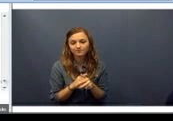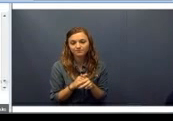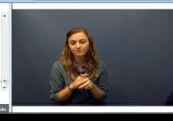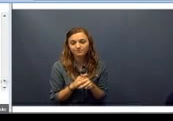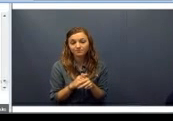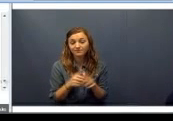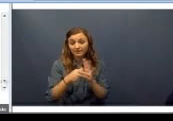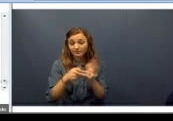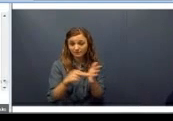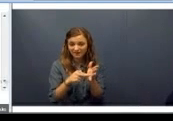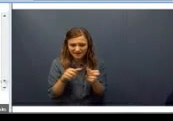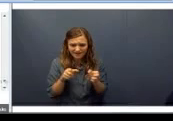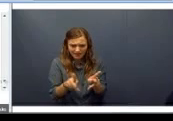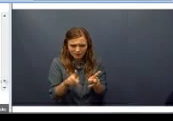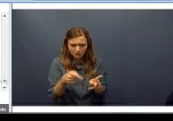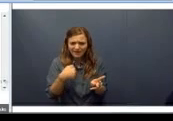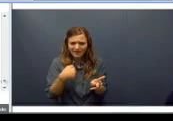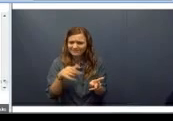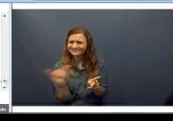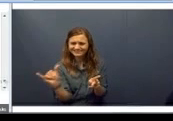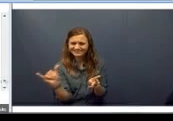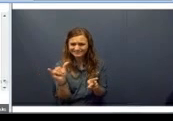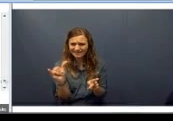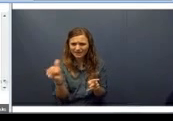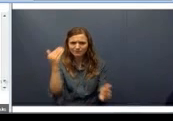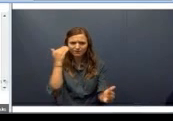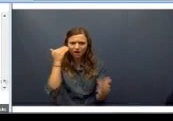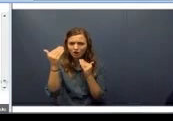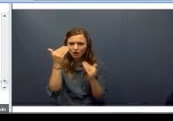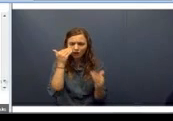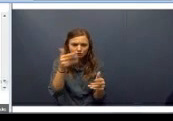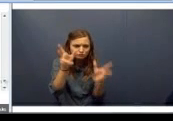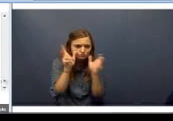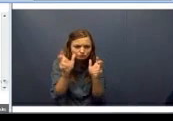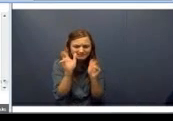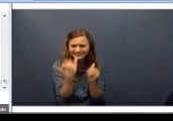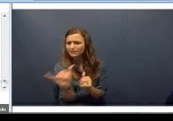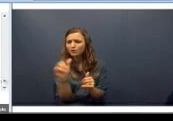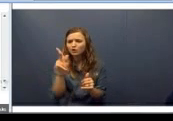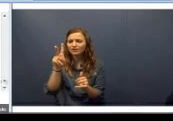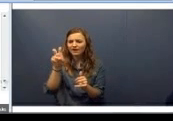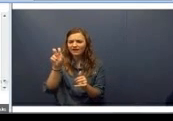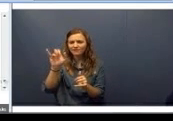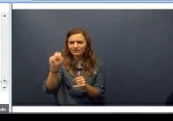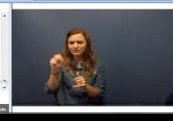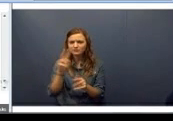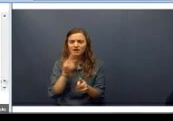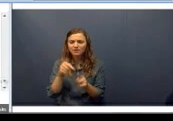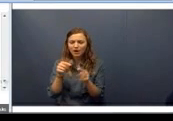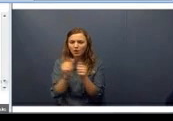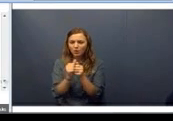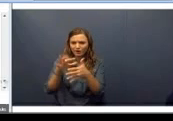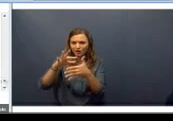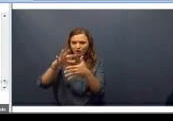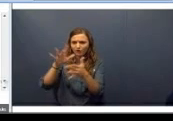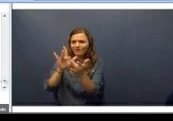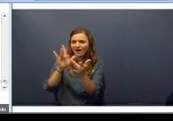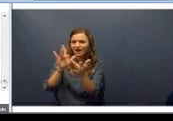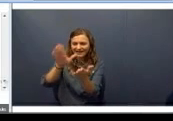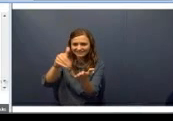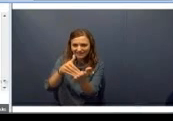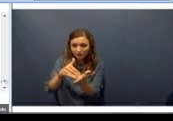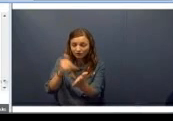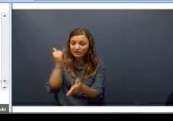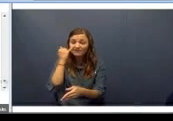peers. That allows them to have the same base of knowledge, similar to what Kevin